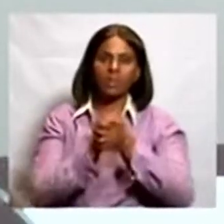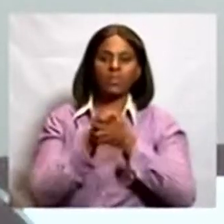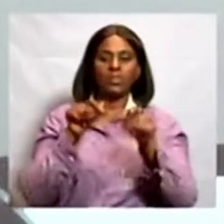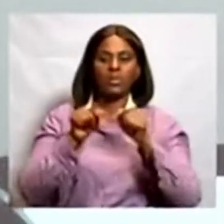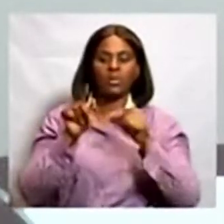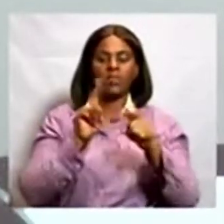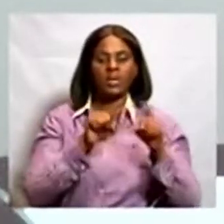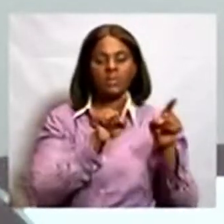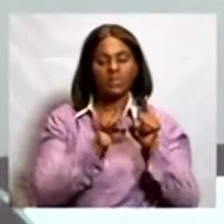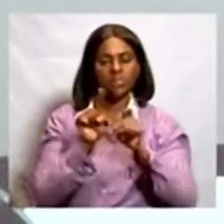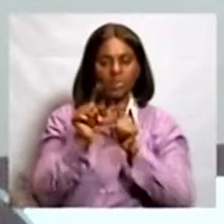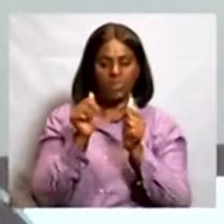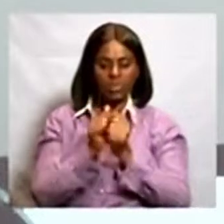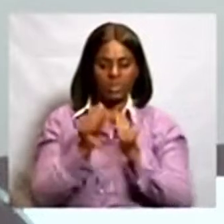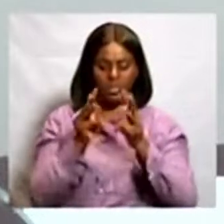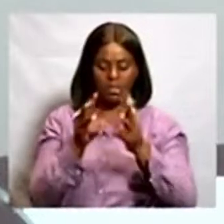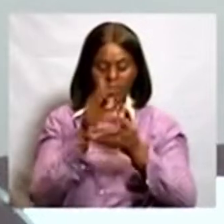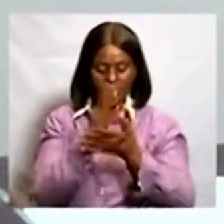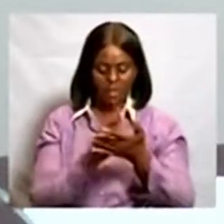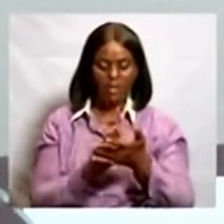But also there were some